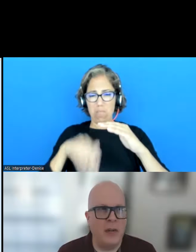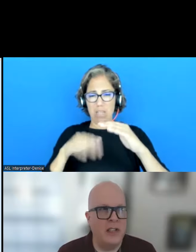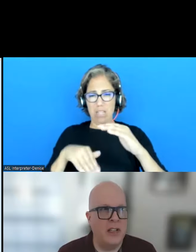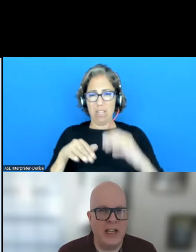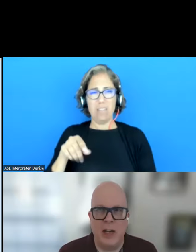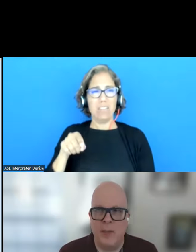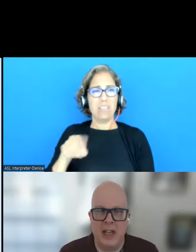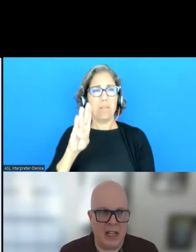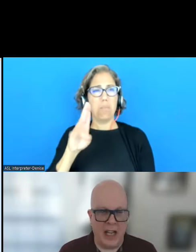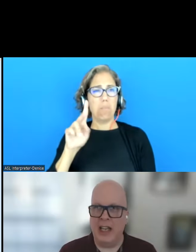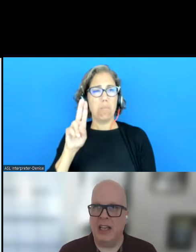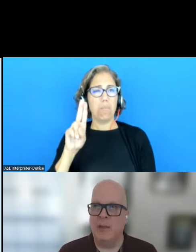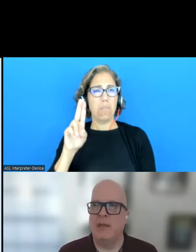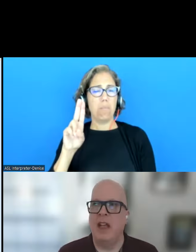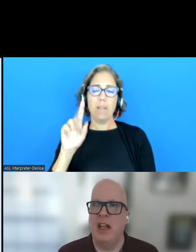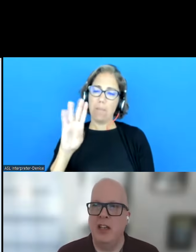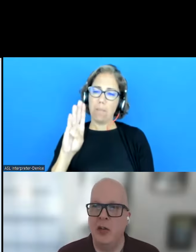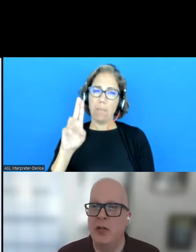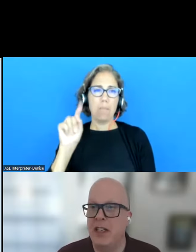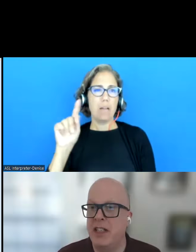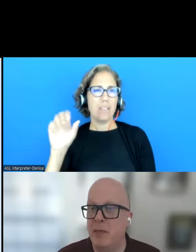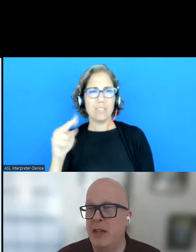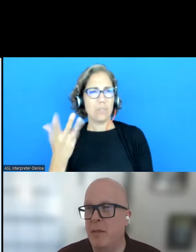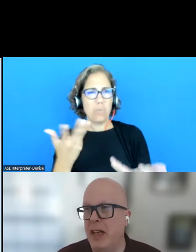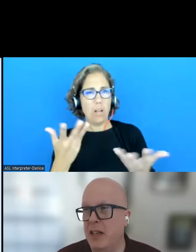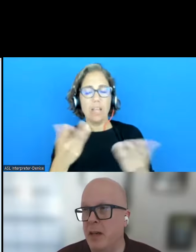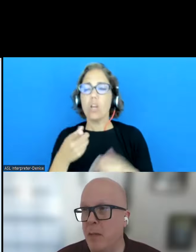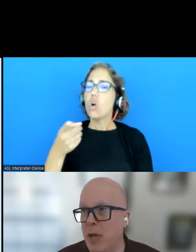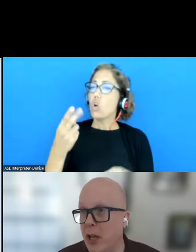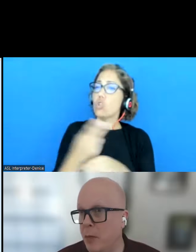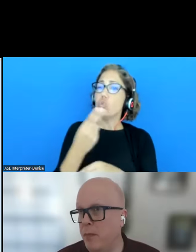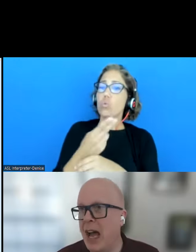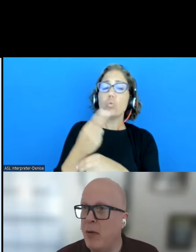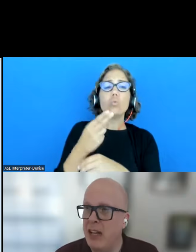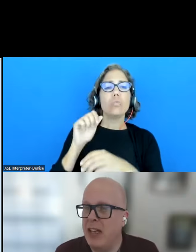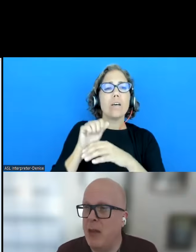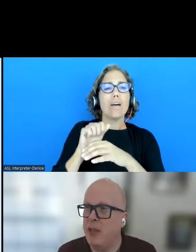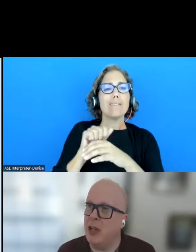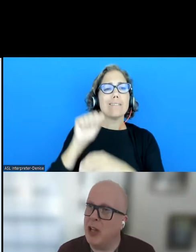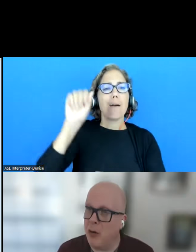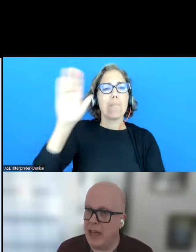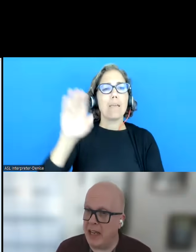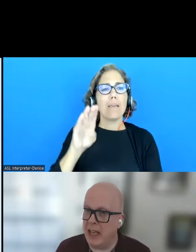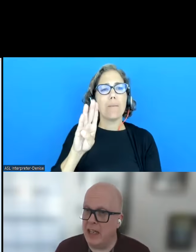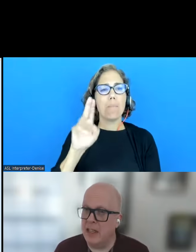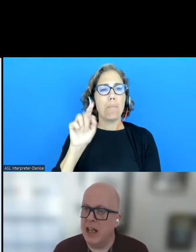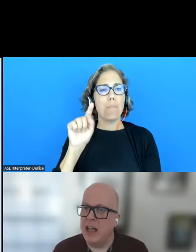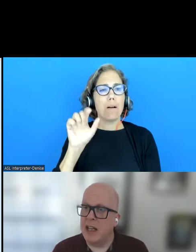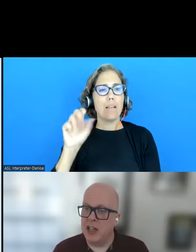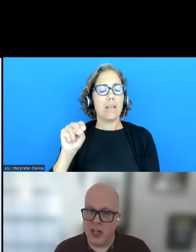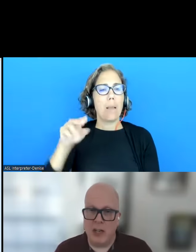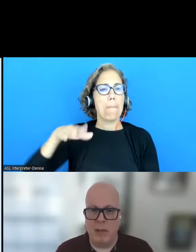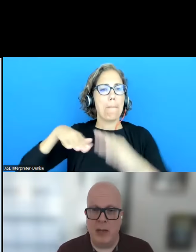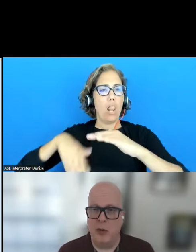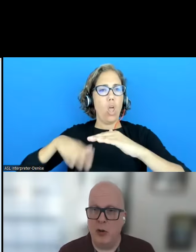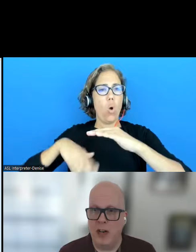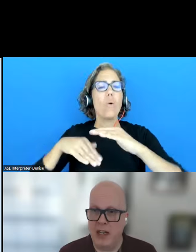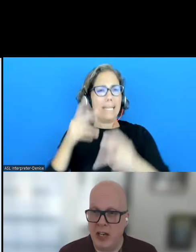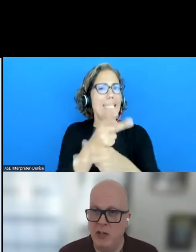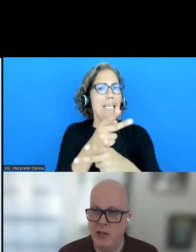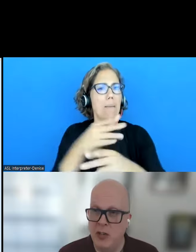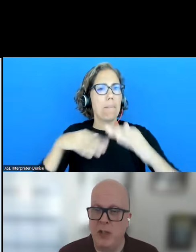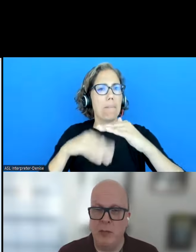So I would say something like, use the submit button below. I would even keep the below in that case, because there's going to be people